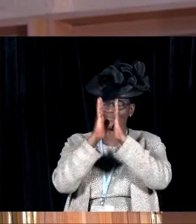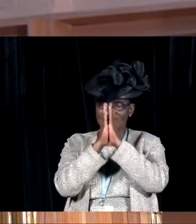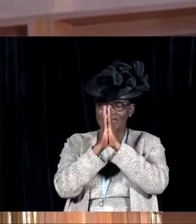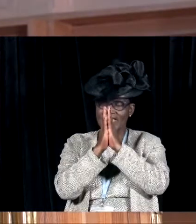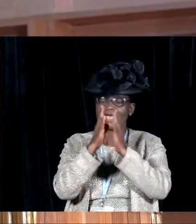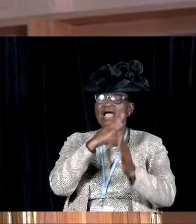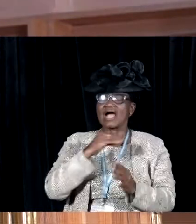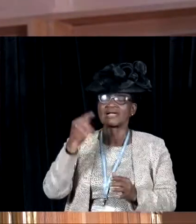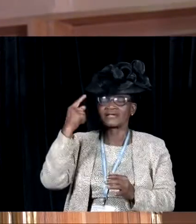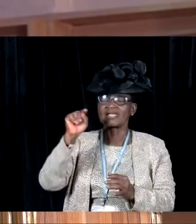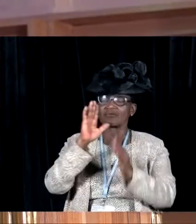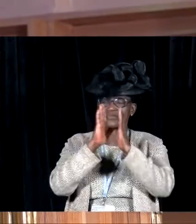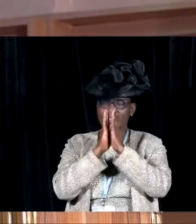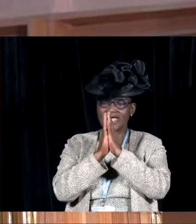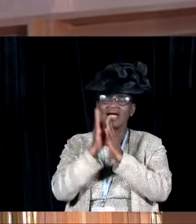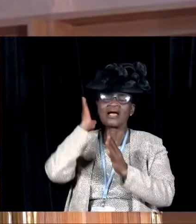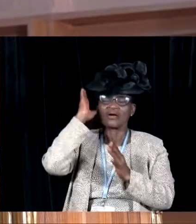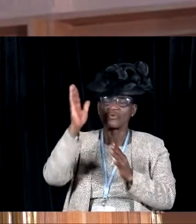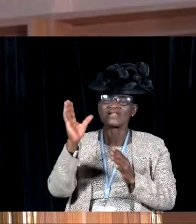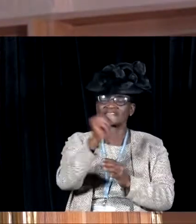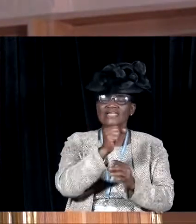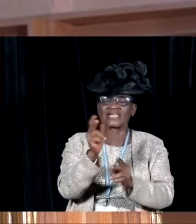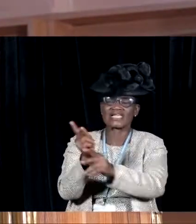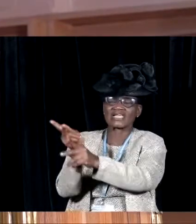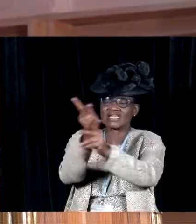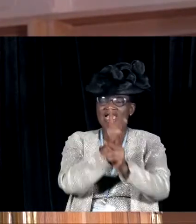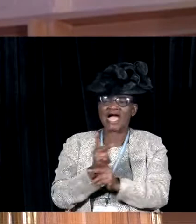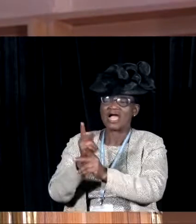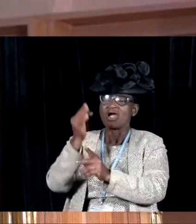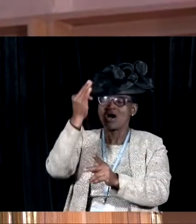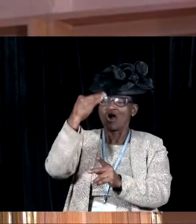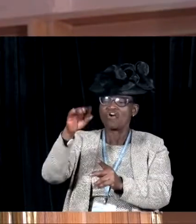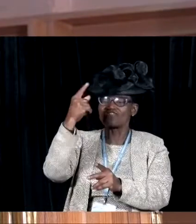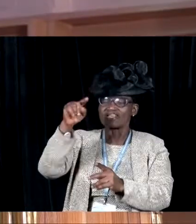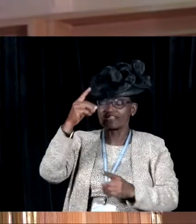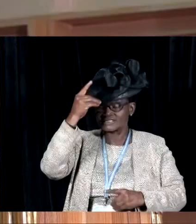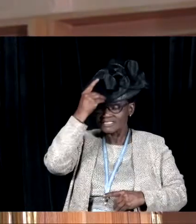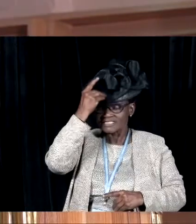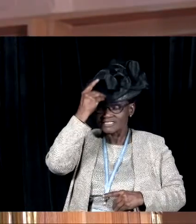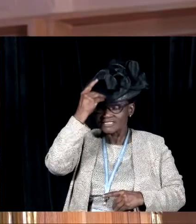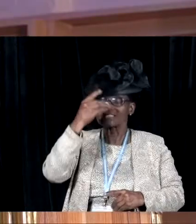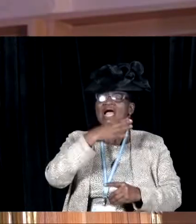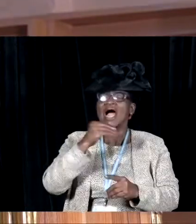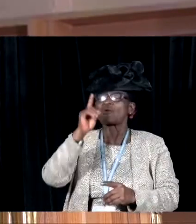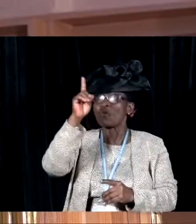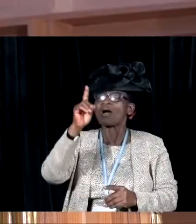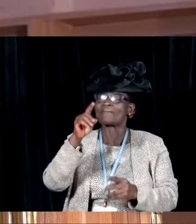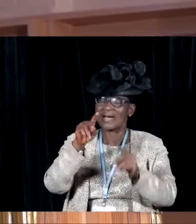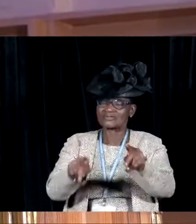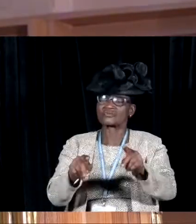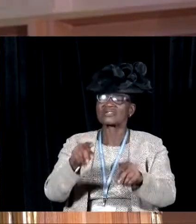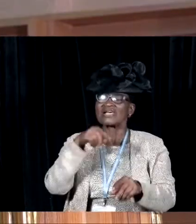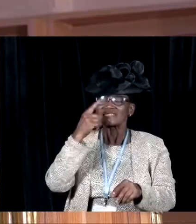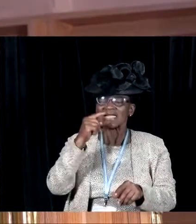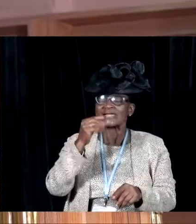and the prayer will take care of the virus, that one fellow said,